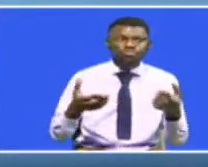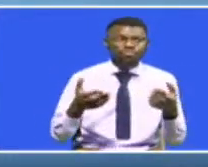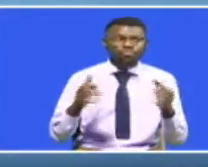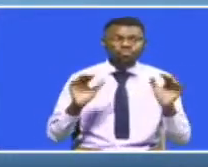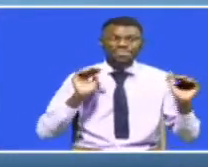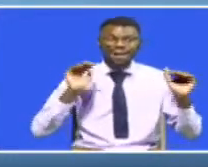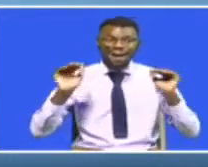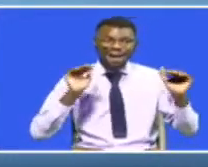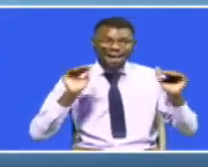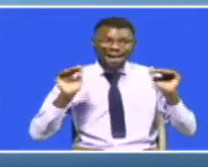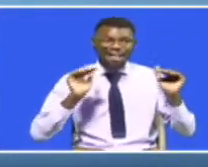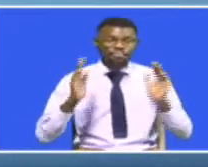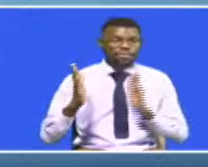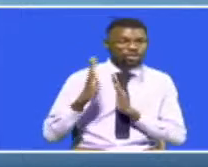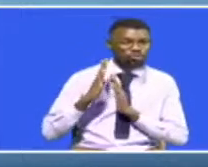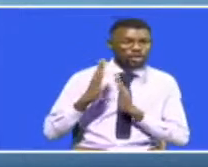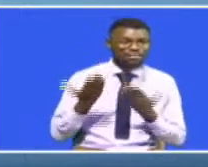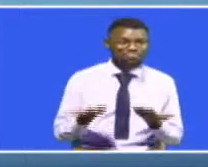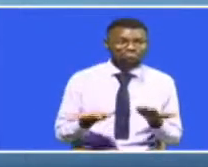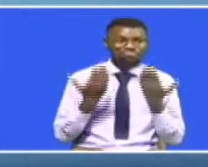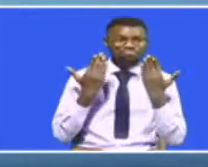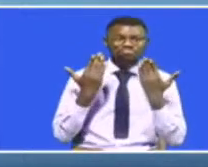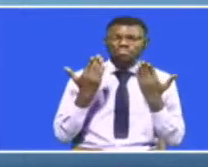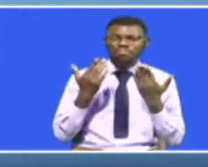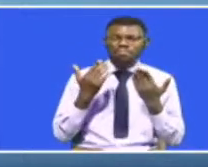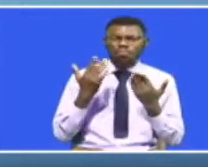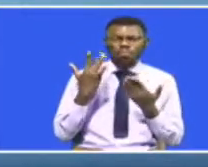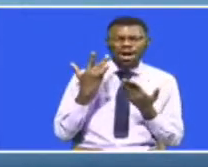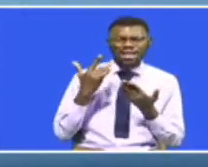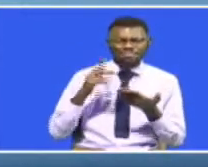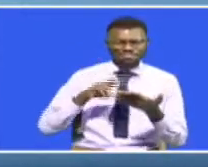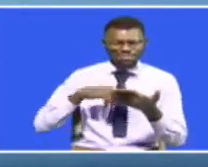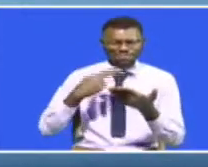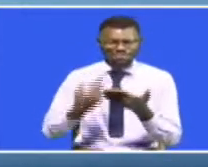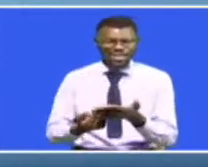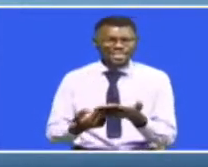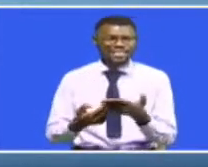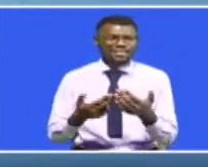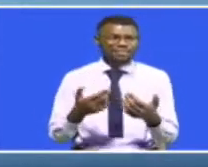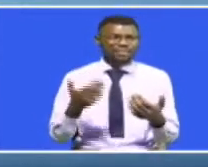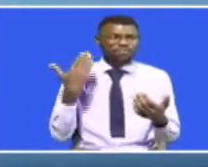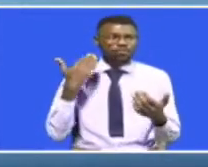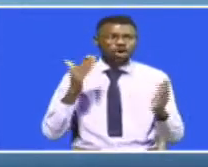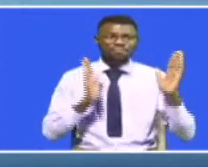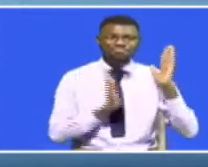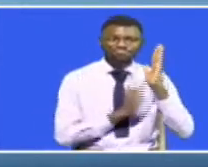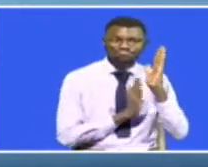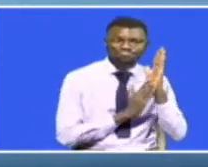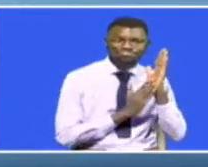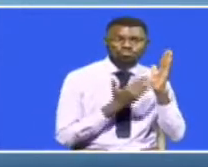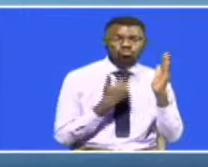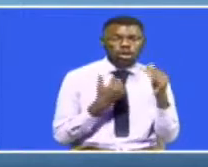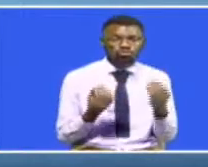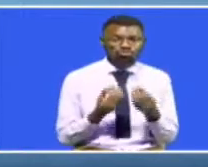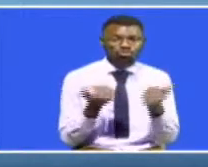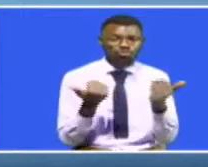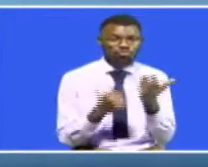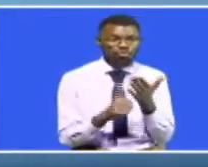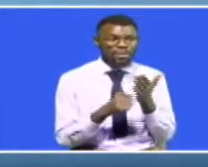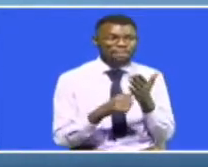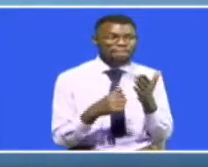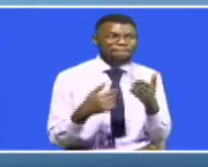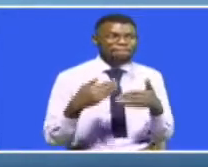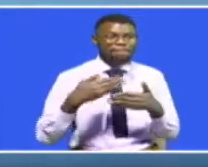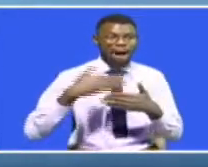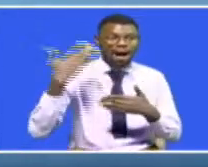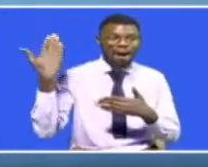security bosses on the spot for failing to implement various measures they had recommended to tame the border security challenges in the